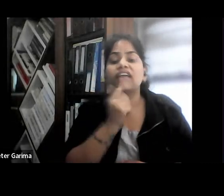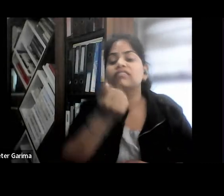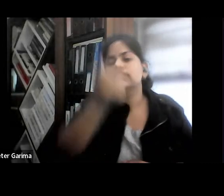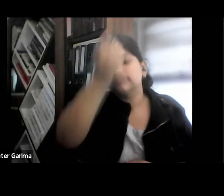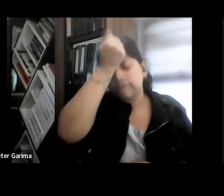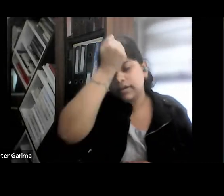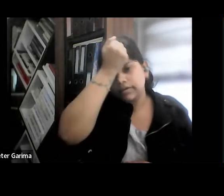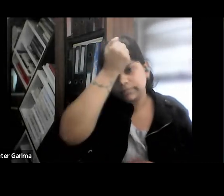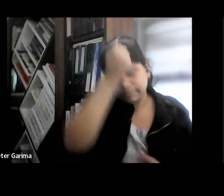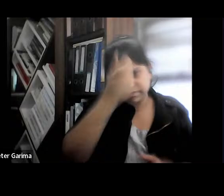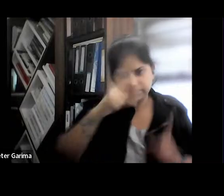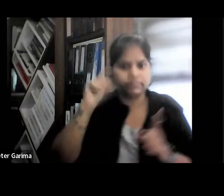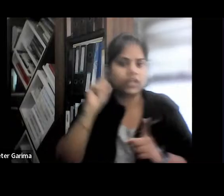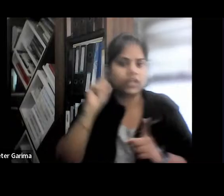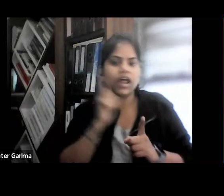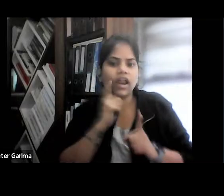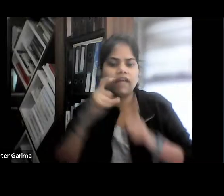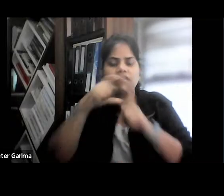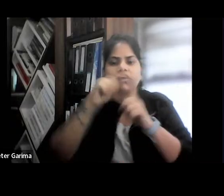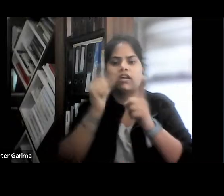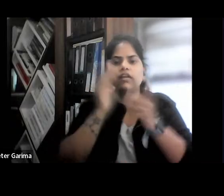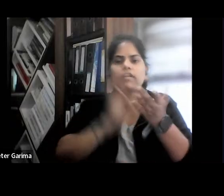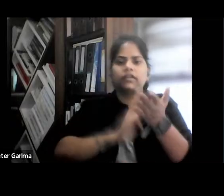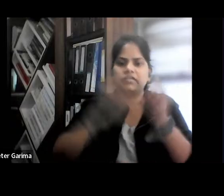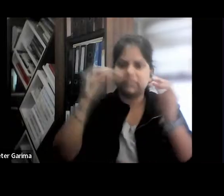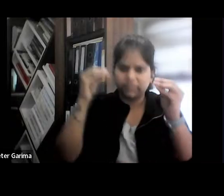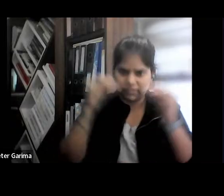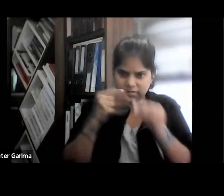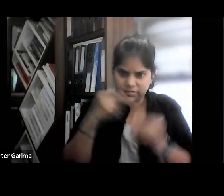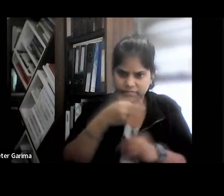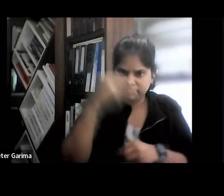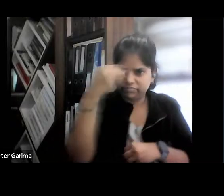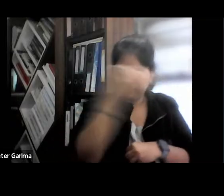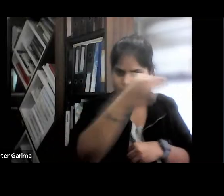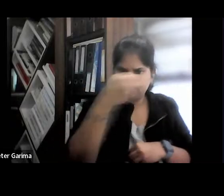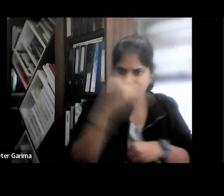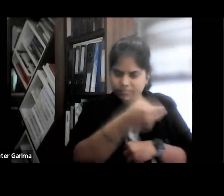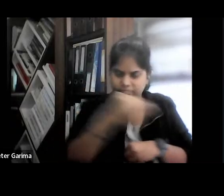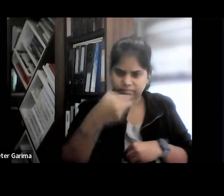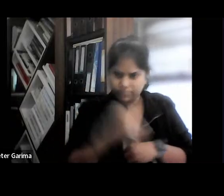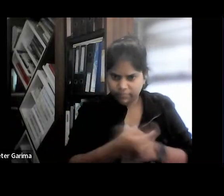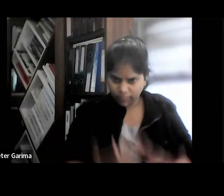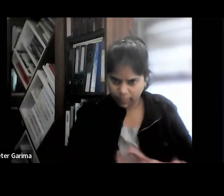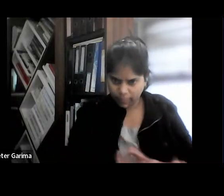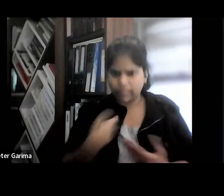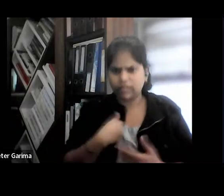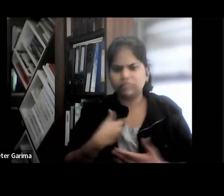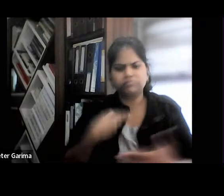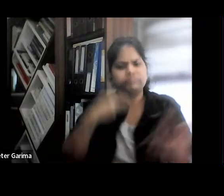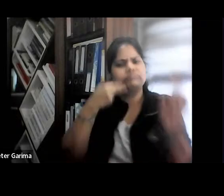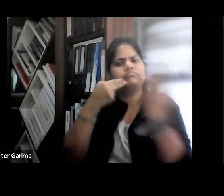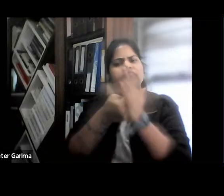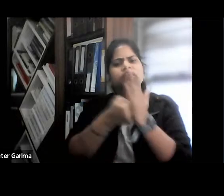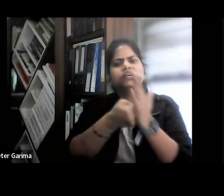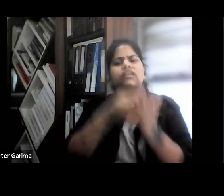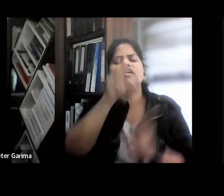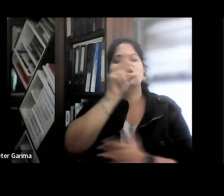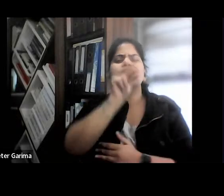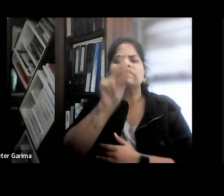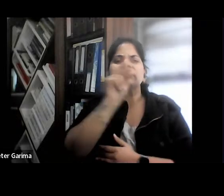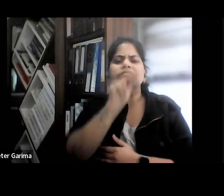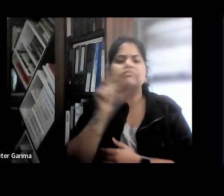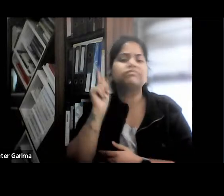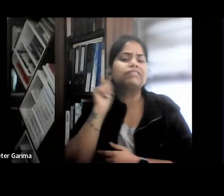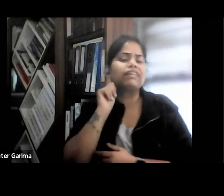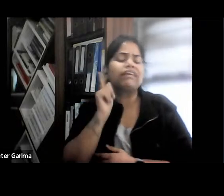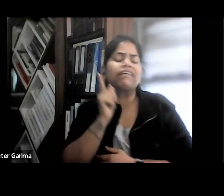this phrase connotes lack of intellectual acumen as concomitant with speech and hearing impairments, the other terms too are